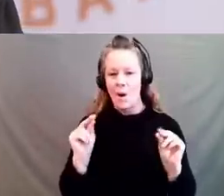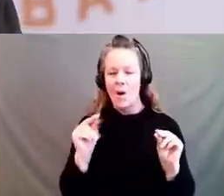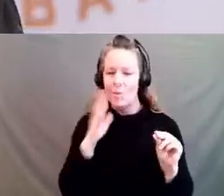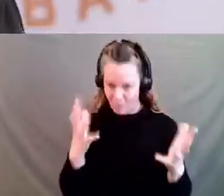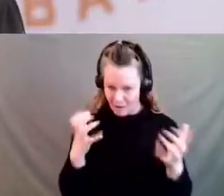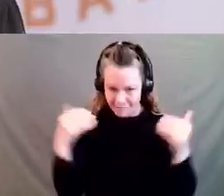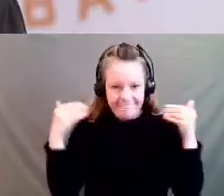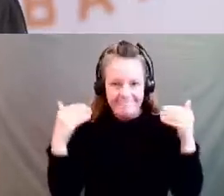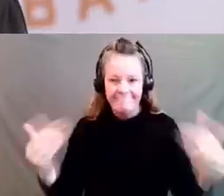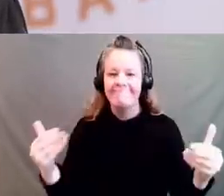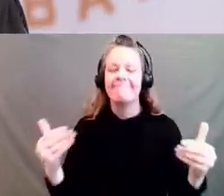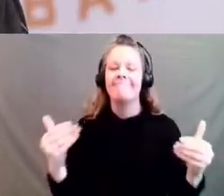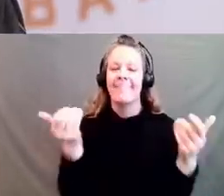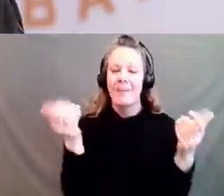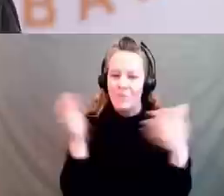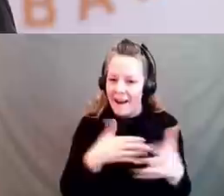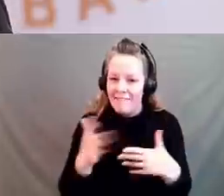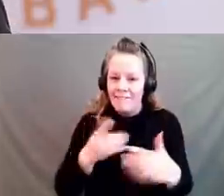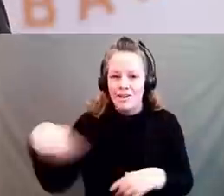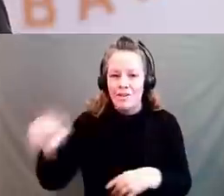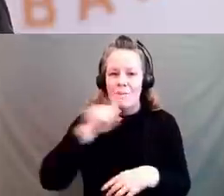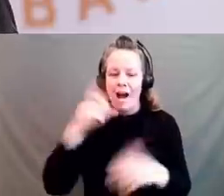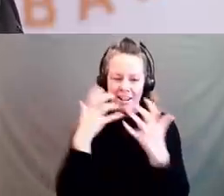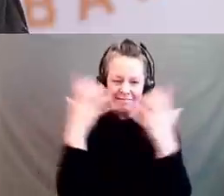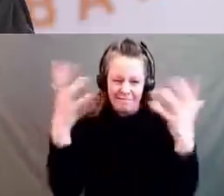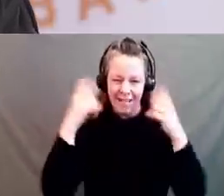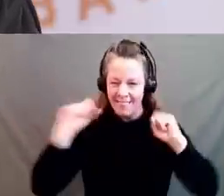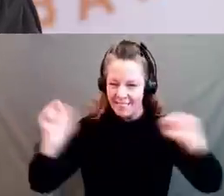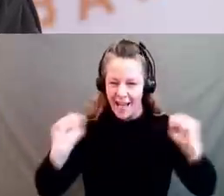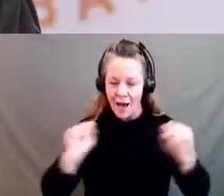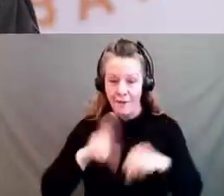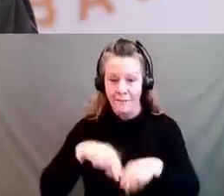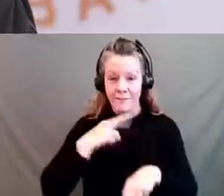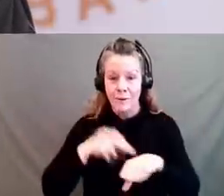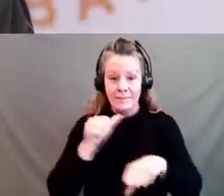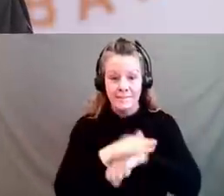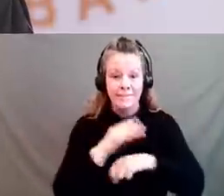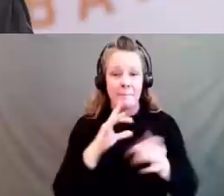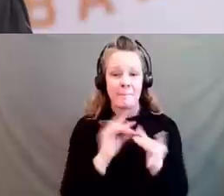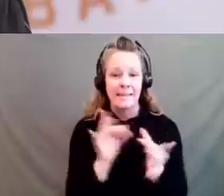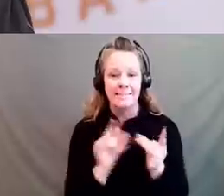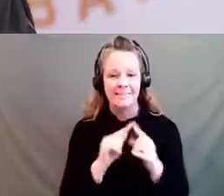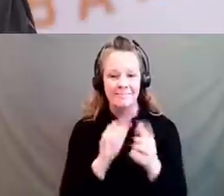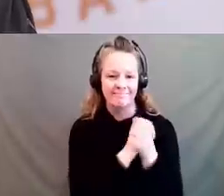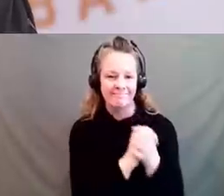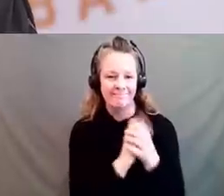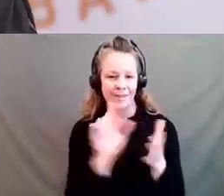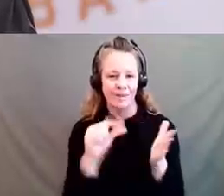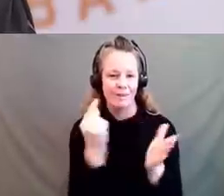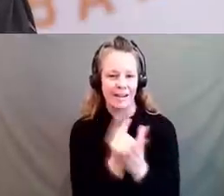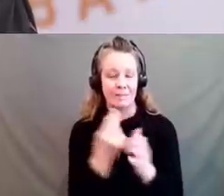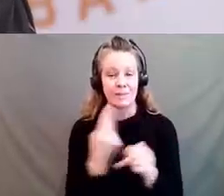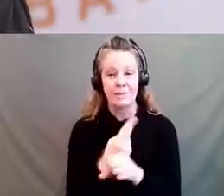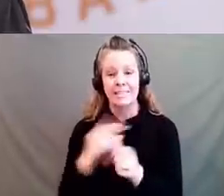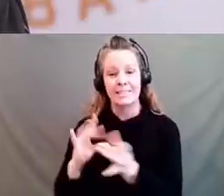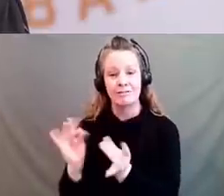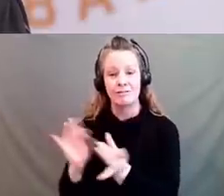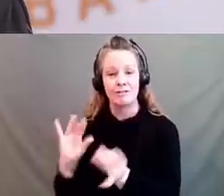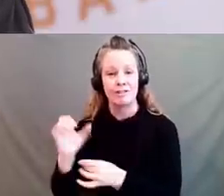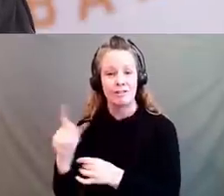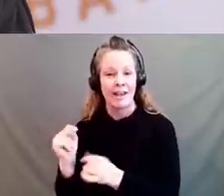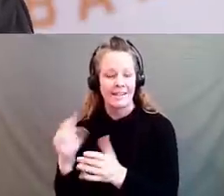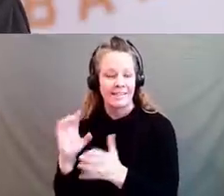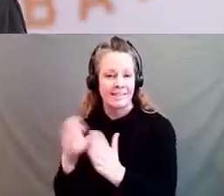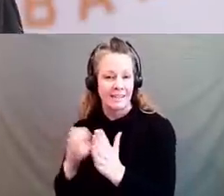loudly wherever you are and, of course, send messages to congratulate your graduate using the chat section and, of course,